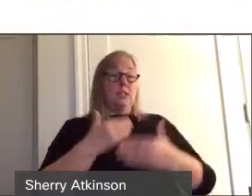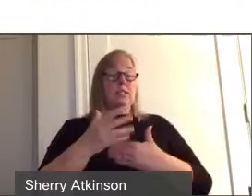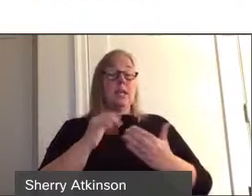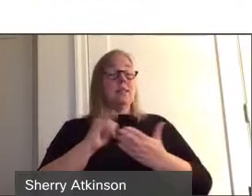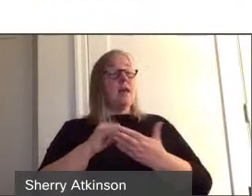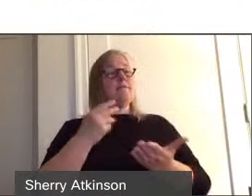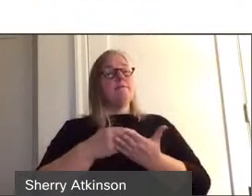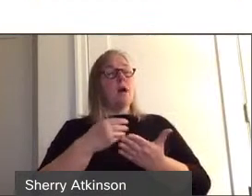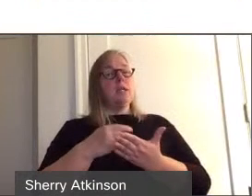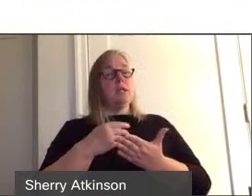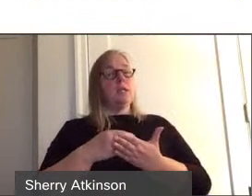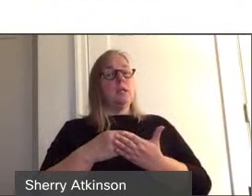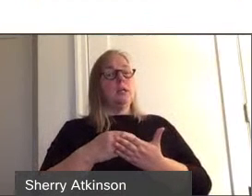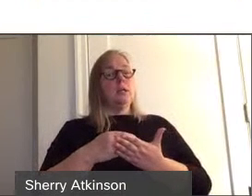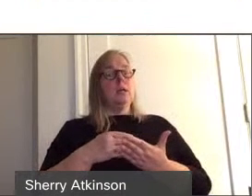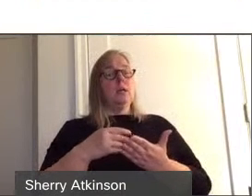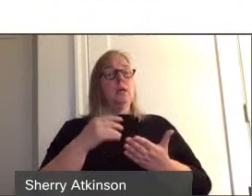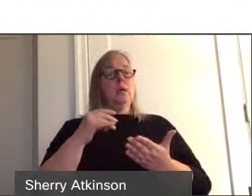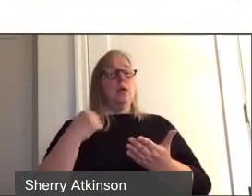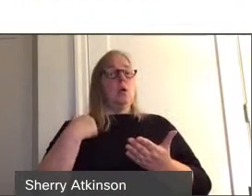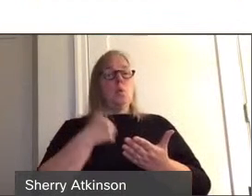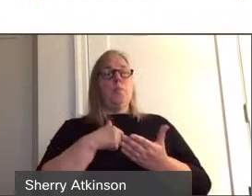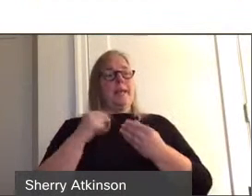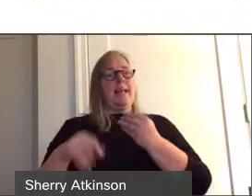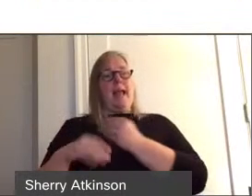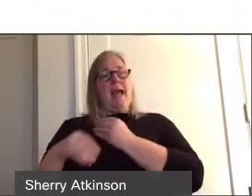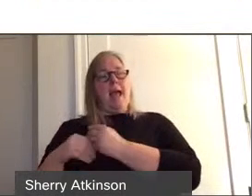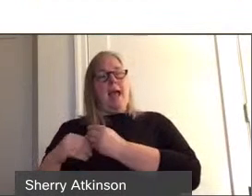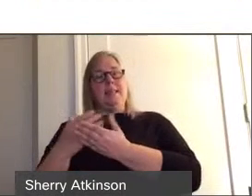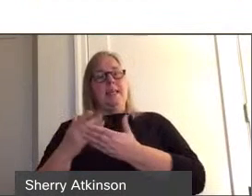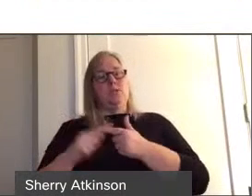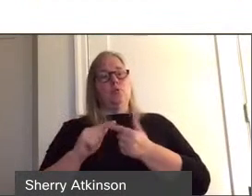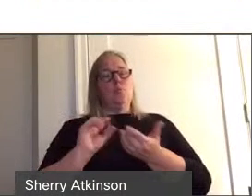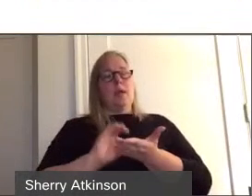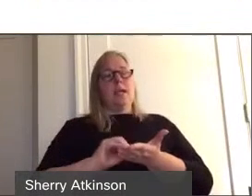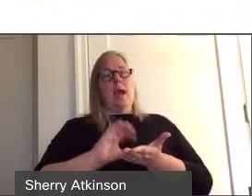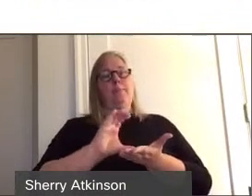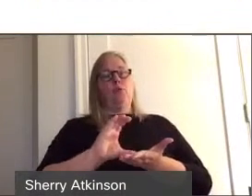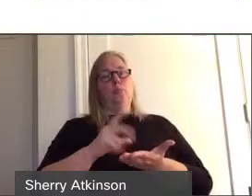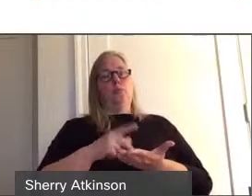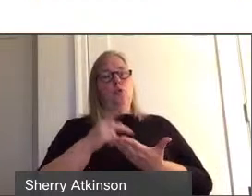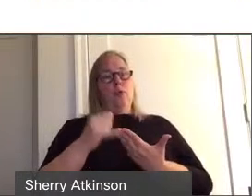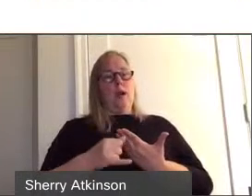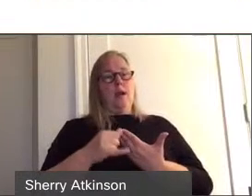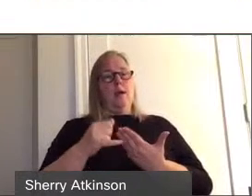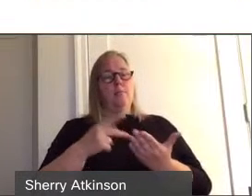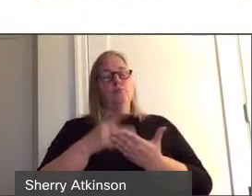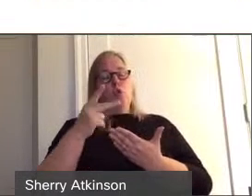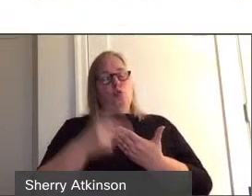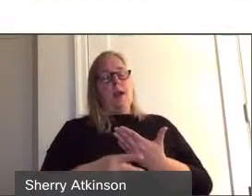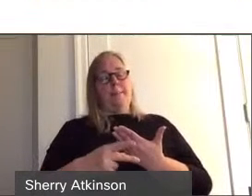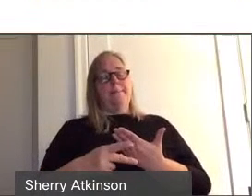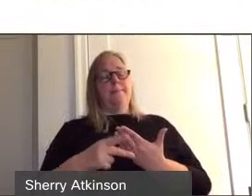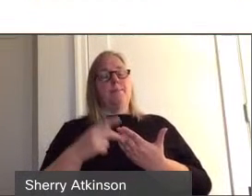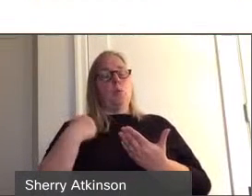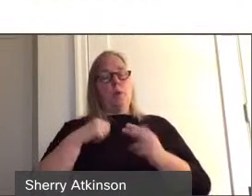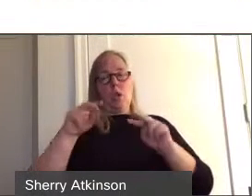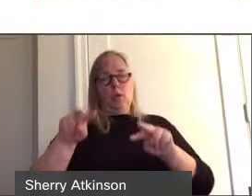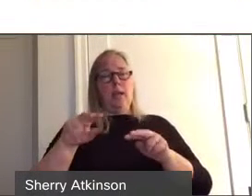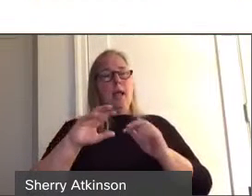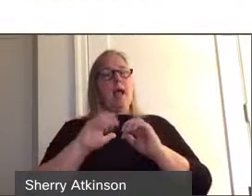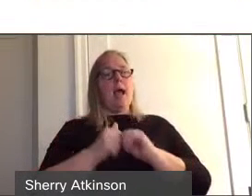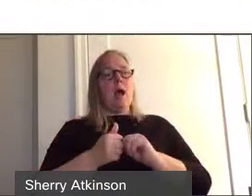funding moves forward and we're able to add things to the capital program, we're taking a look at how the projects score